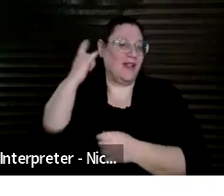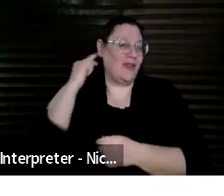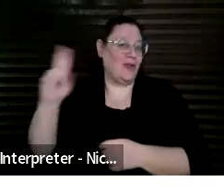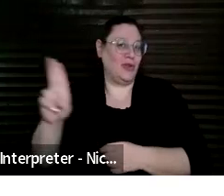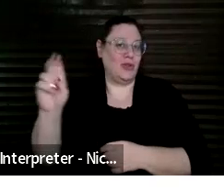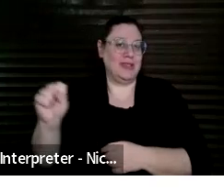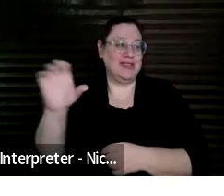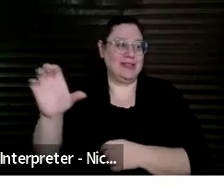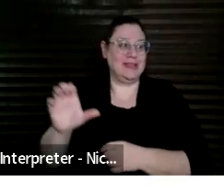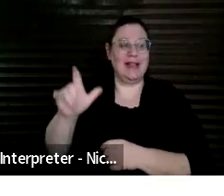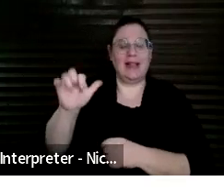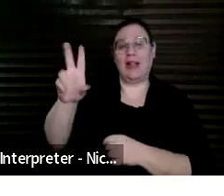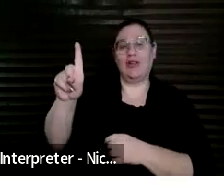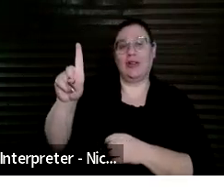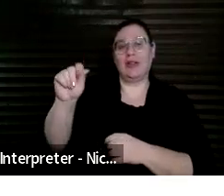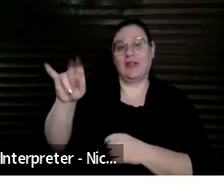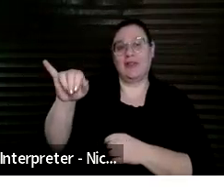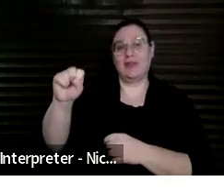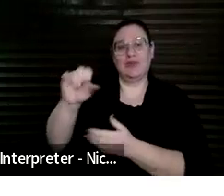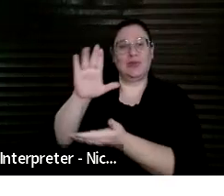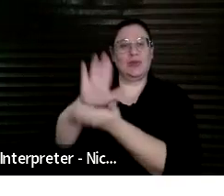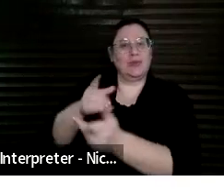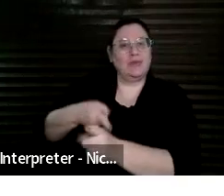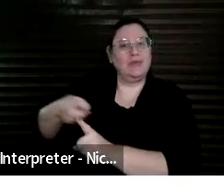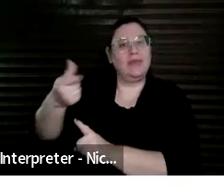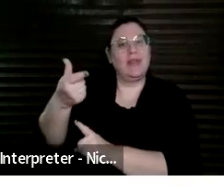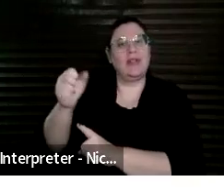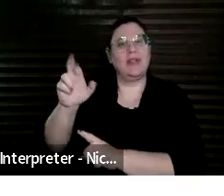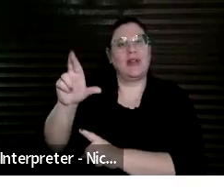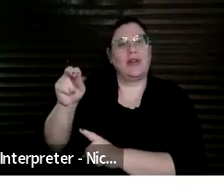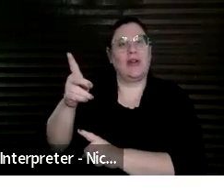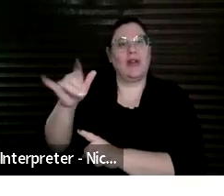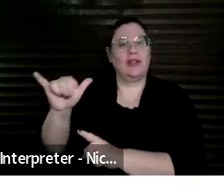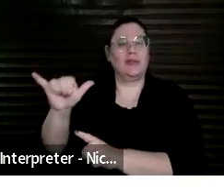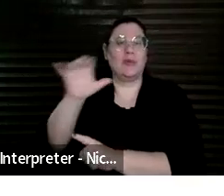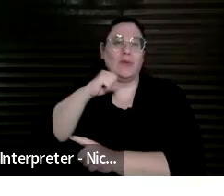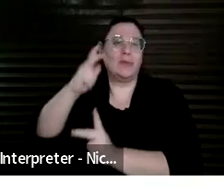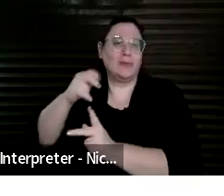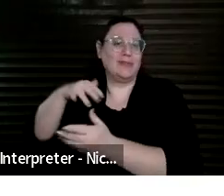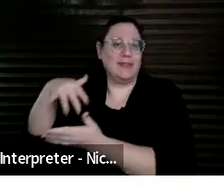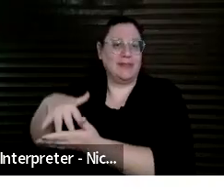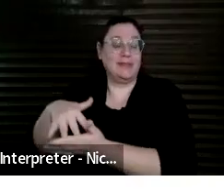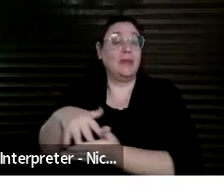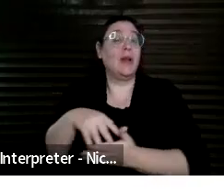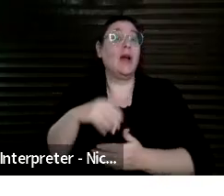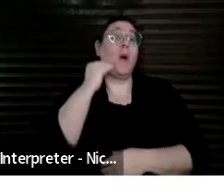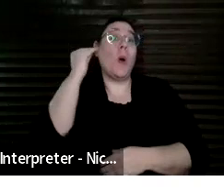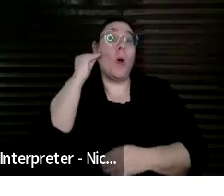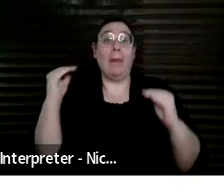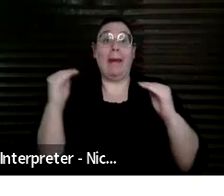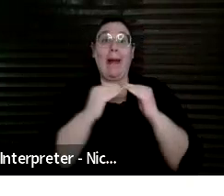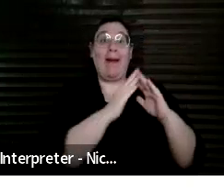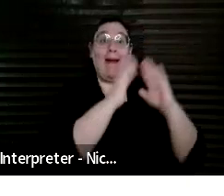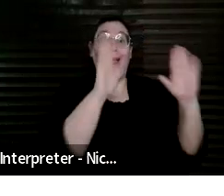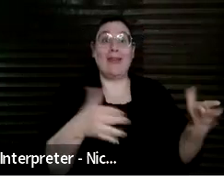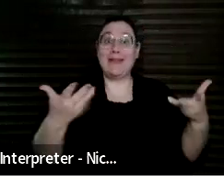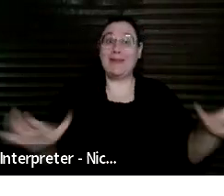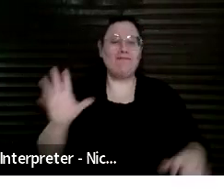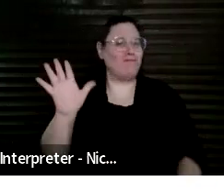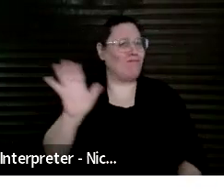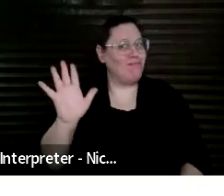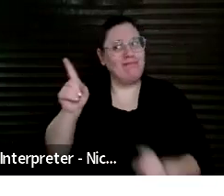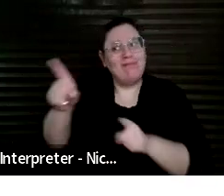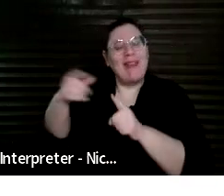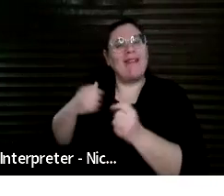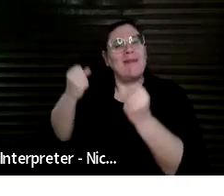Leonard Davis School of Gerontology. A home is more than just a house. It's a place filled with memories,